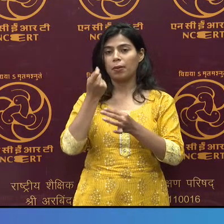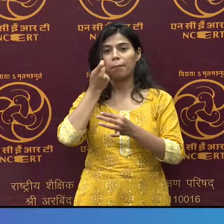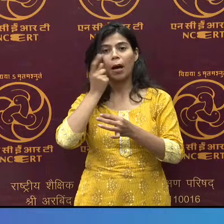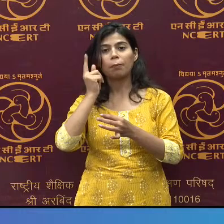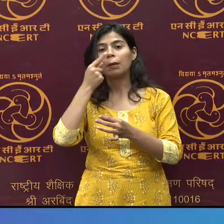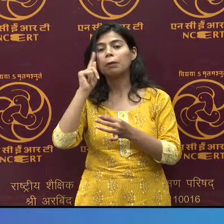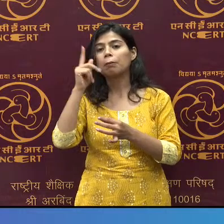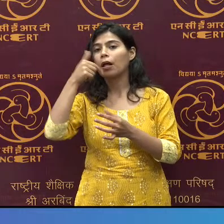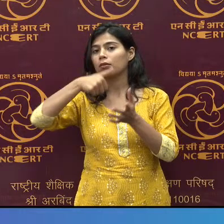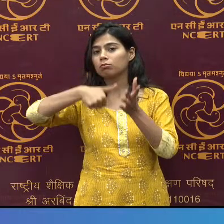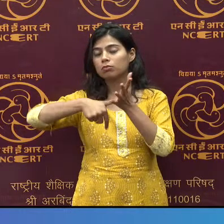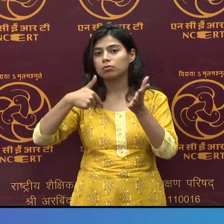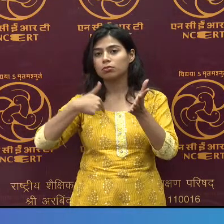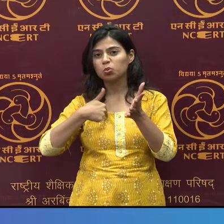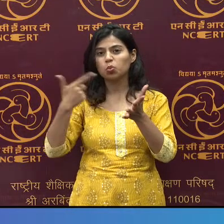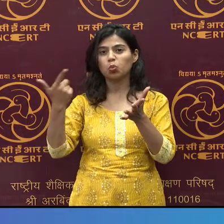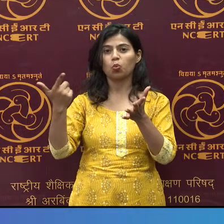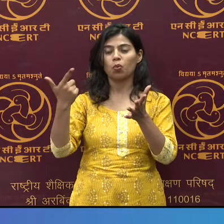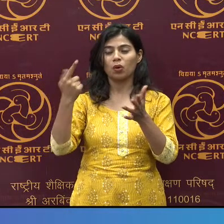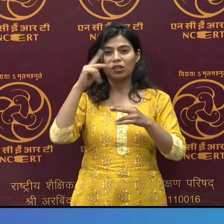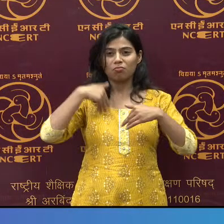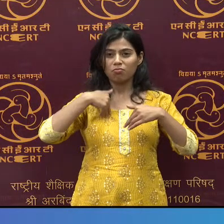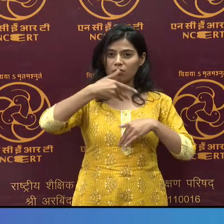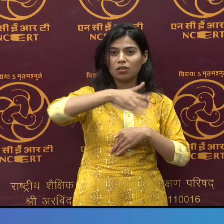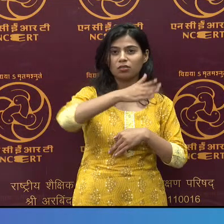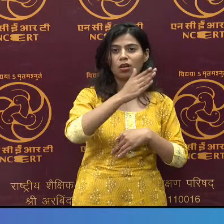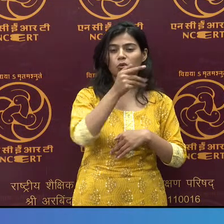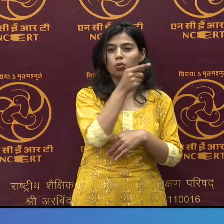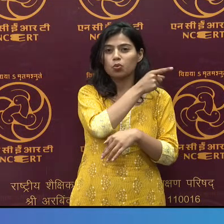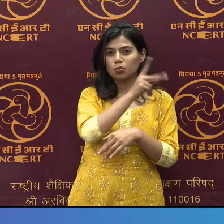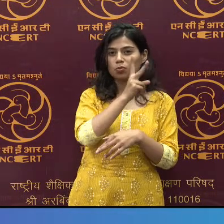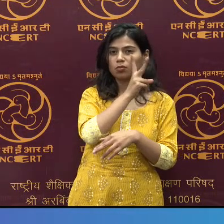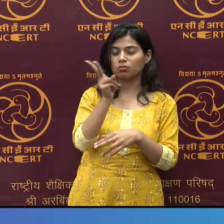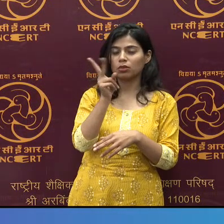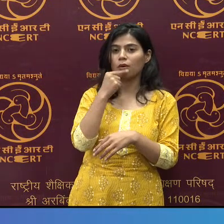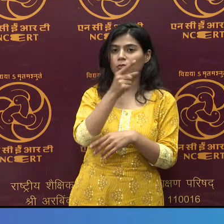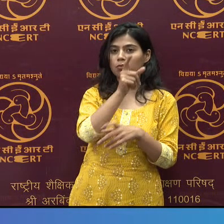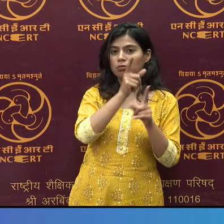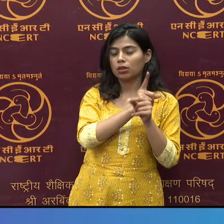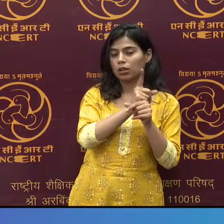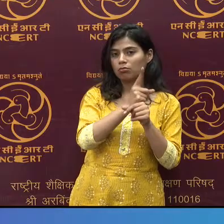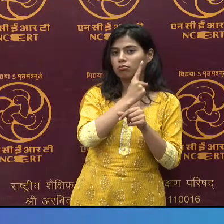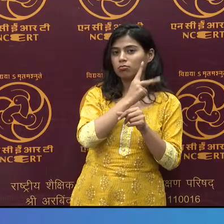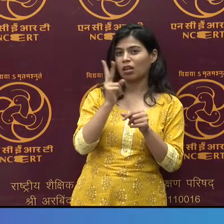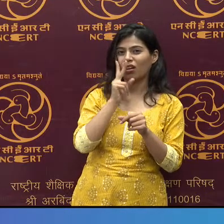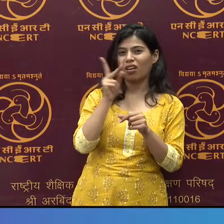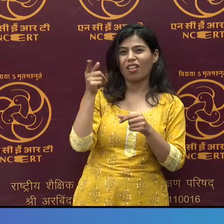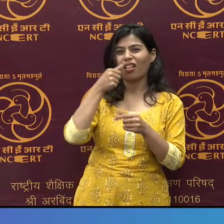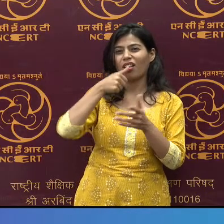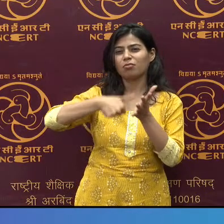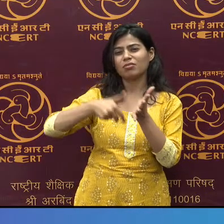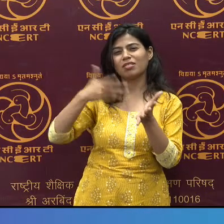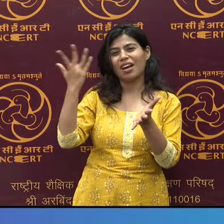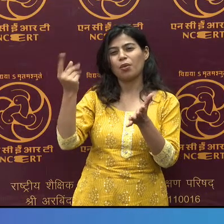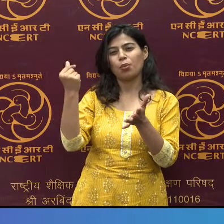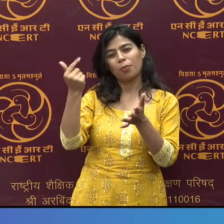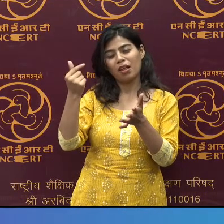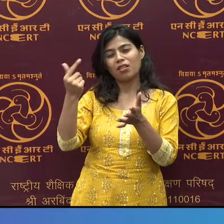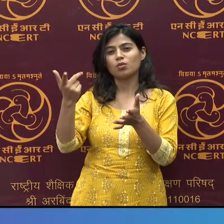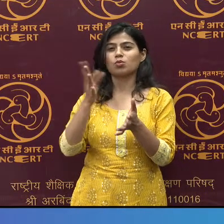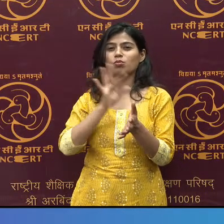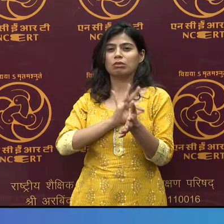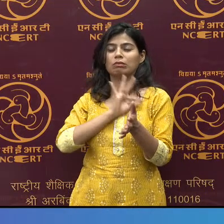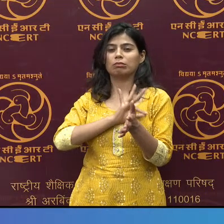join long term coaching program. So, what is needed might not be provided. The sole purpose of